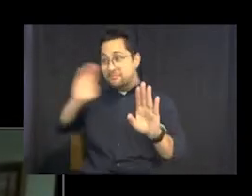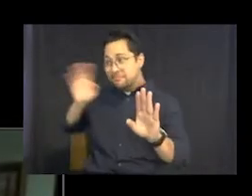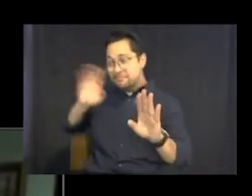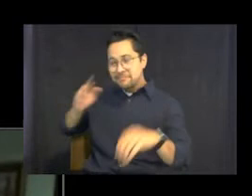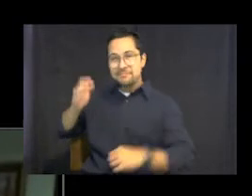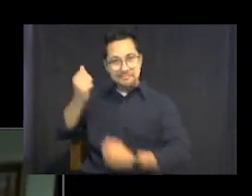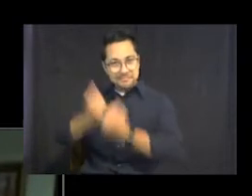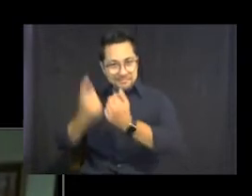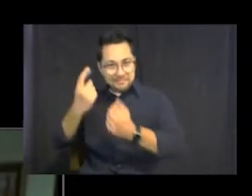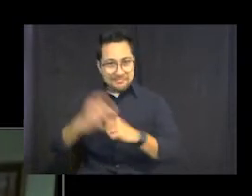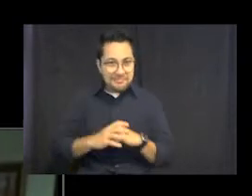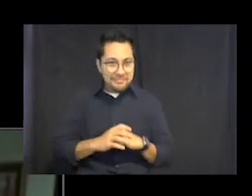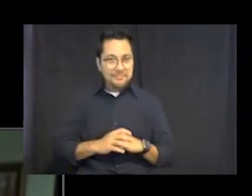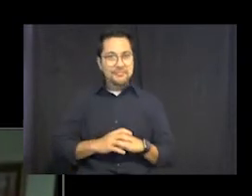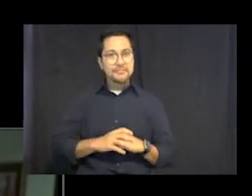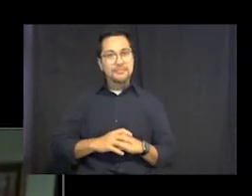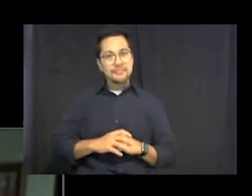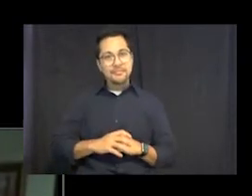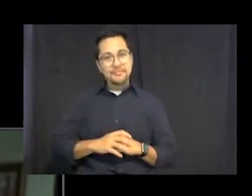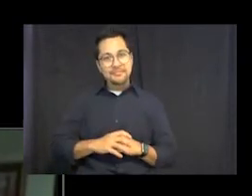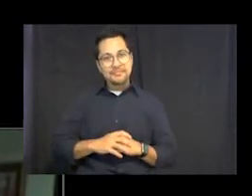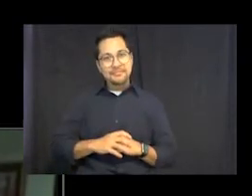Hello, everyone.